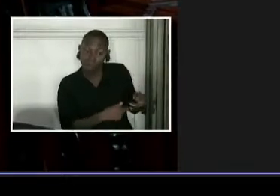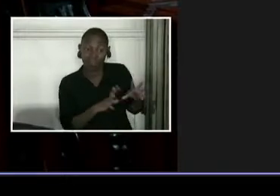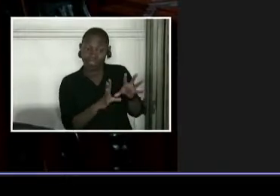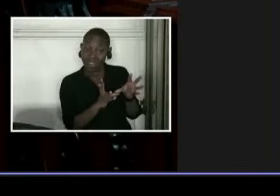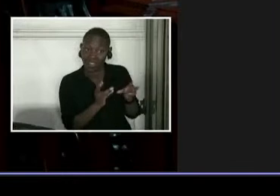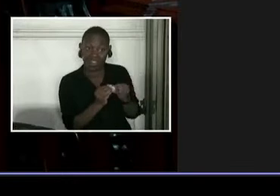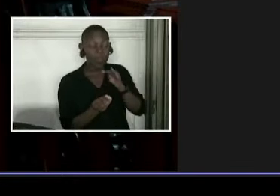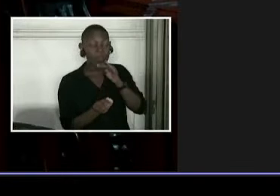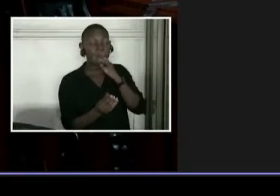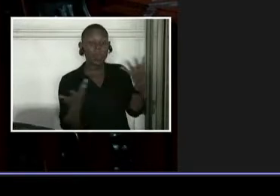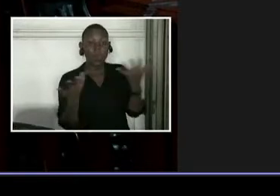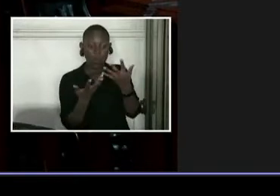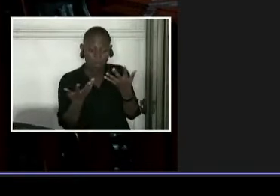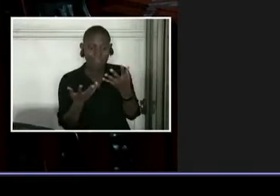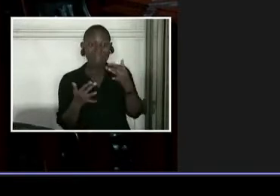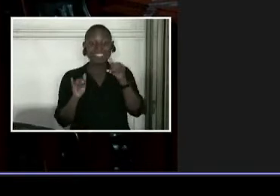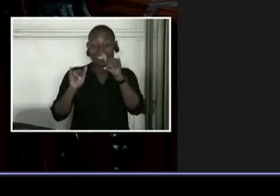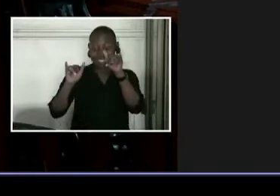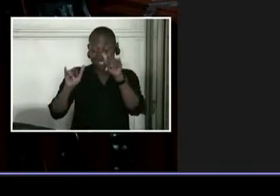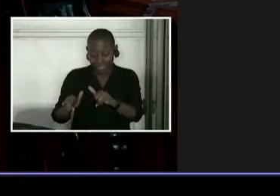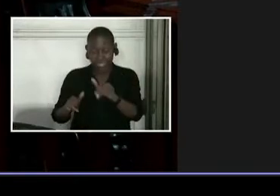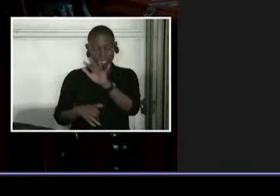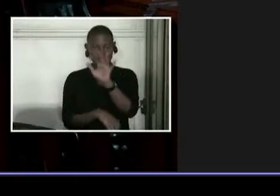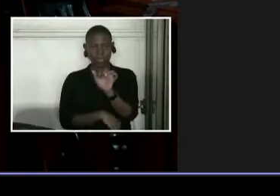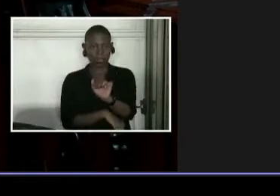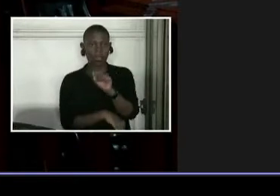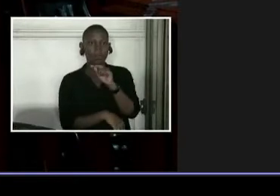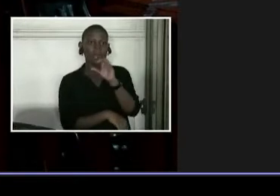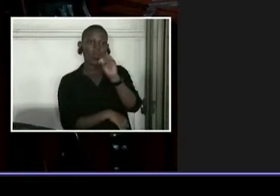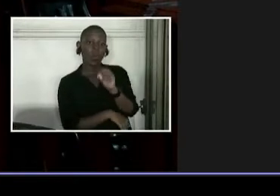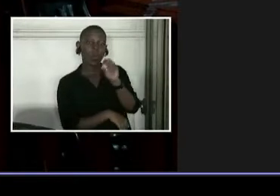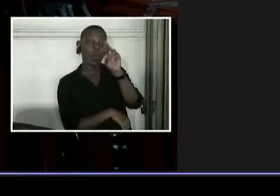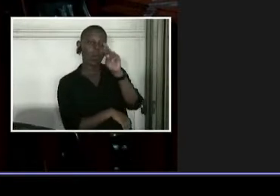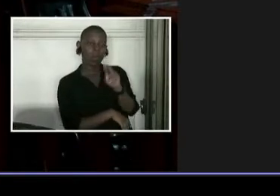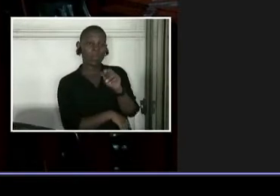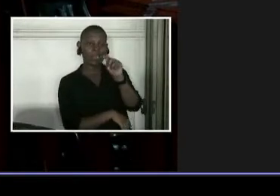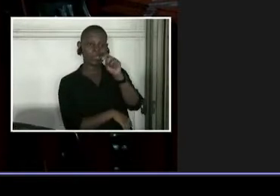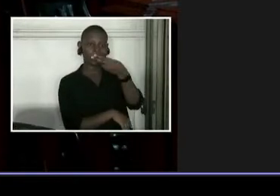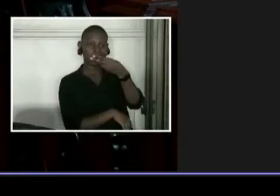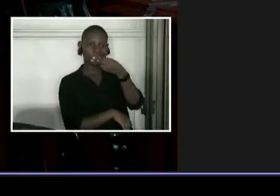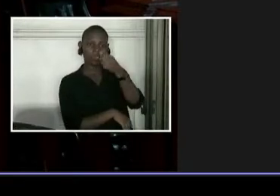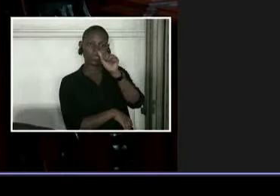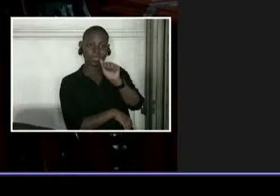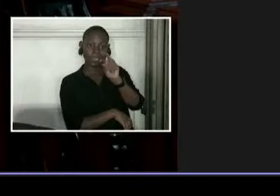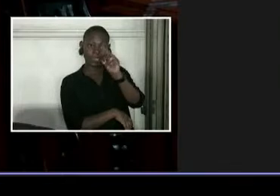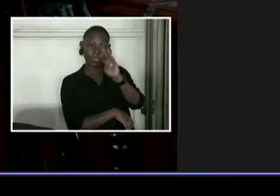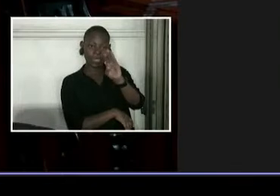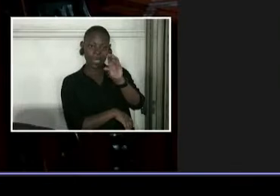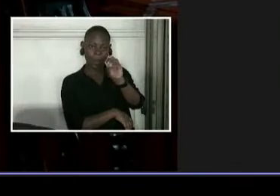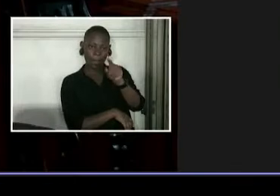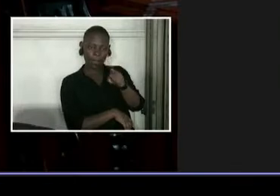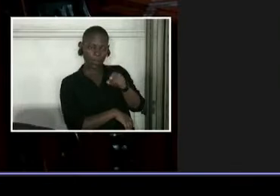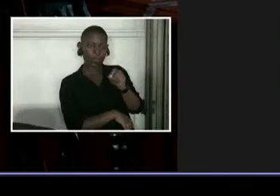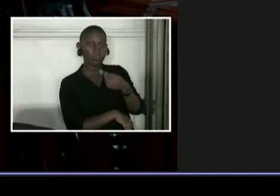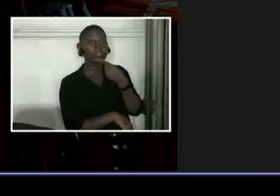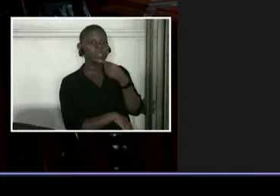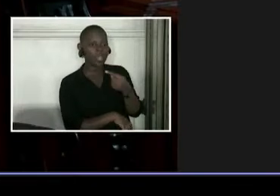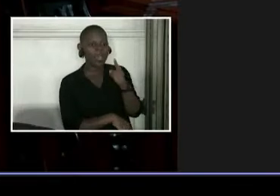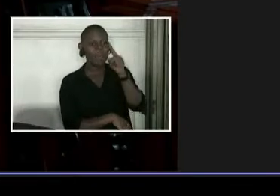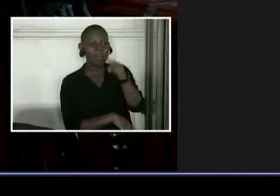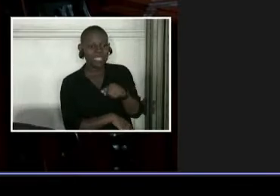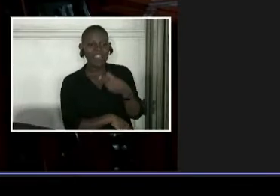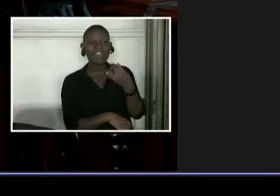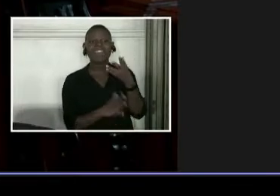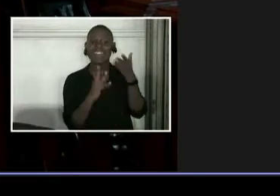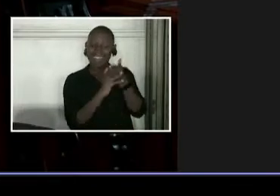Further, O.R. Tambo said, and I quote, we will have a South Africa in which the young of our country shall have access to the best